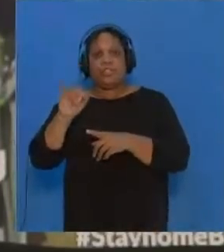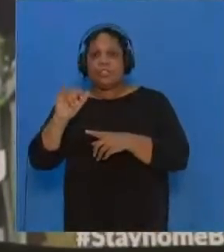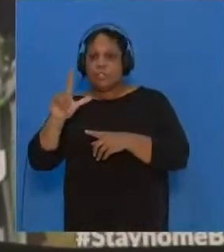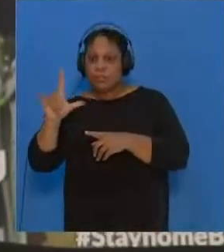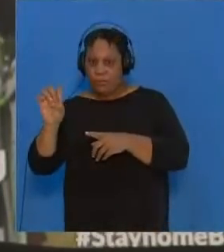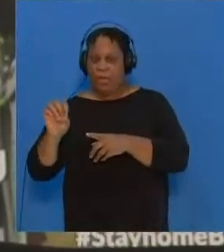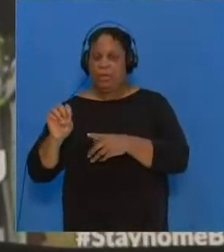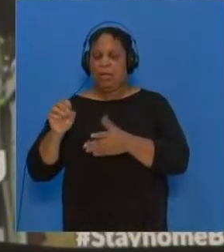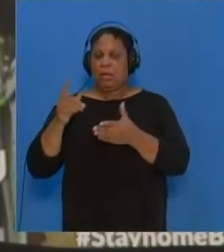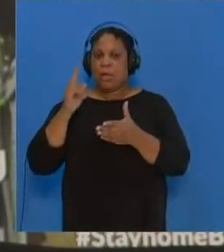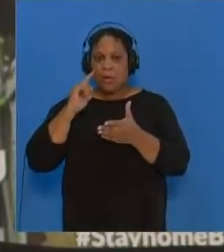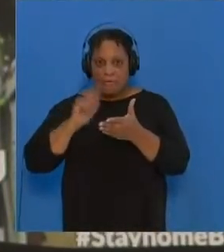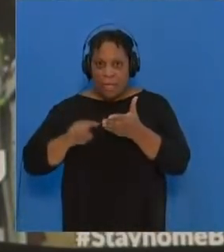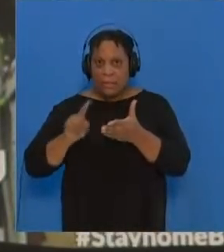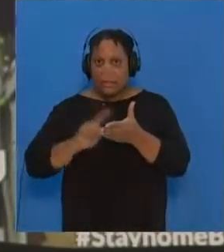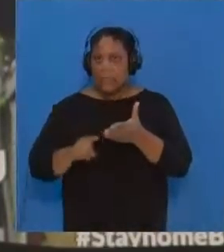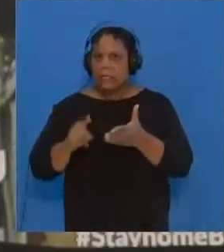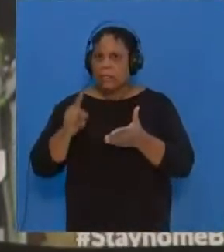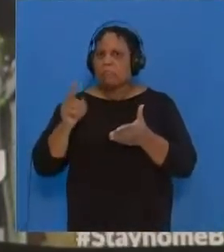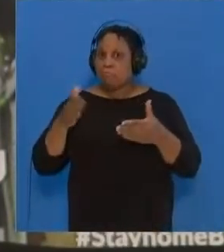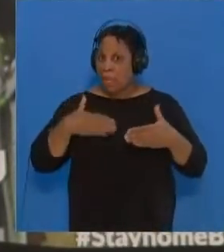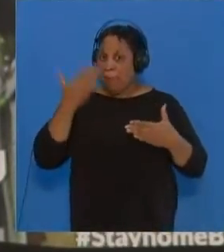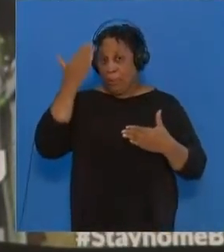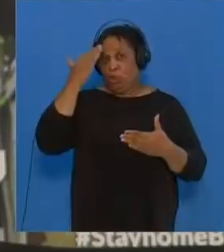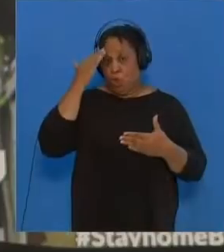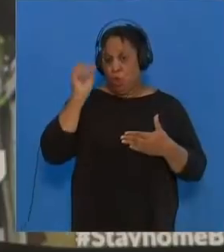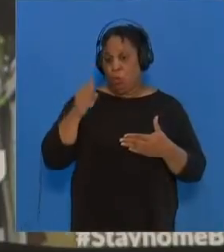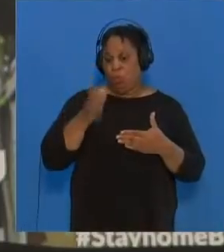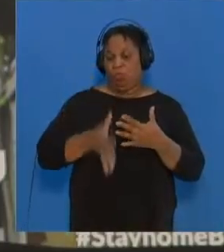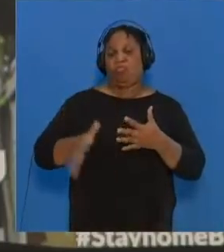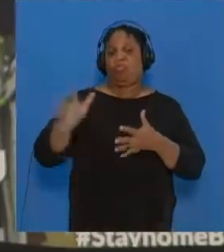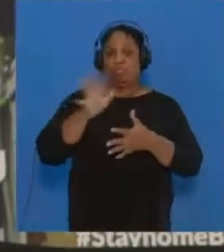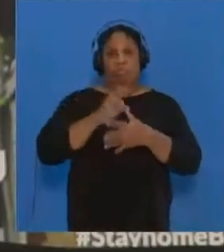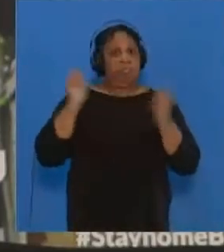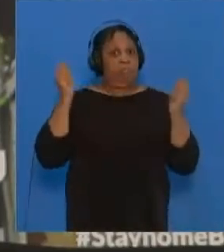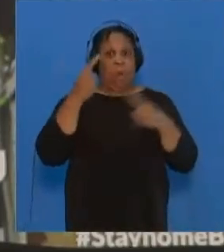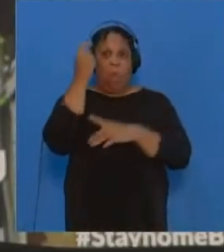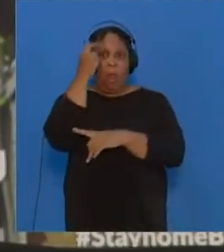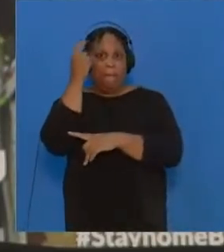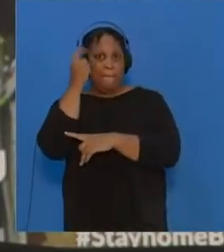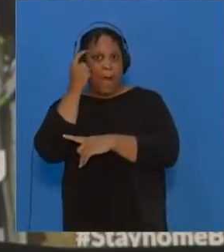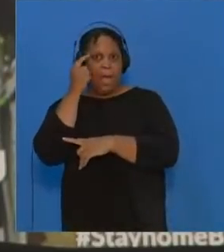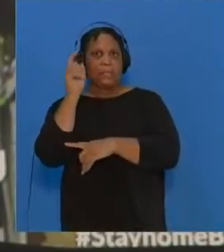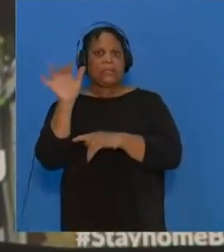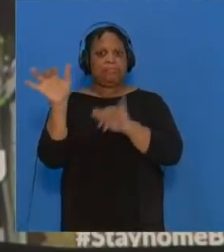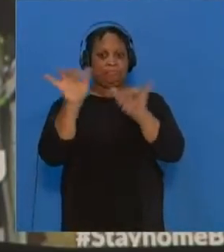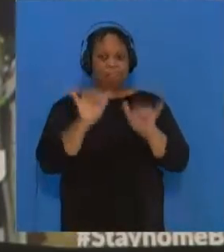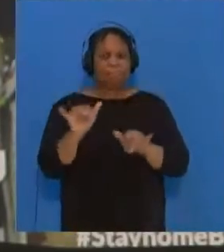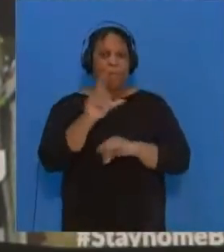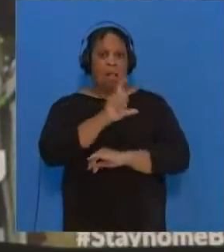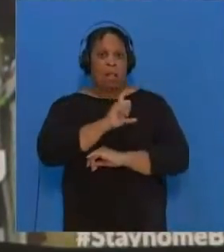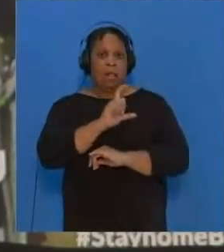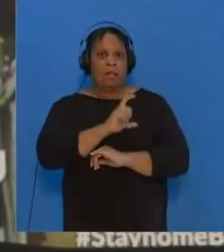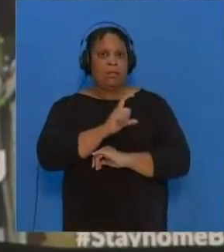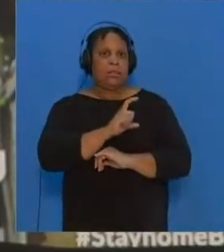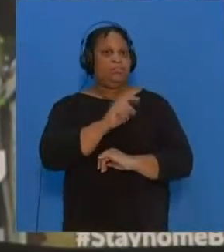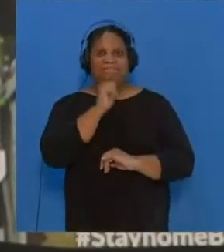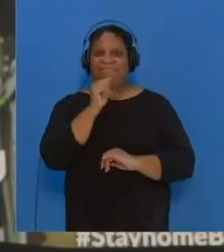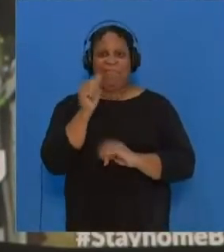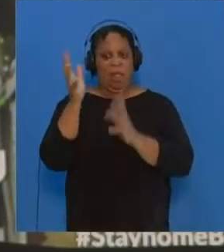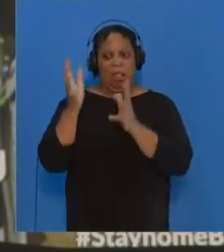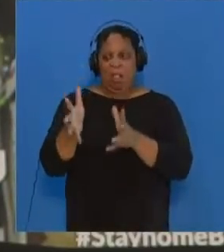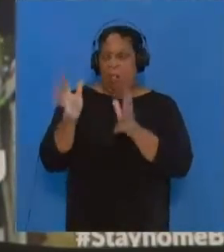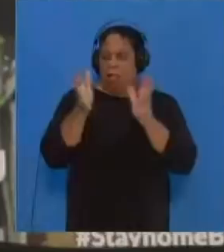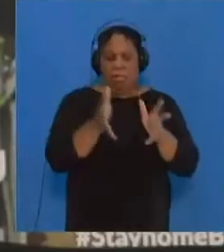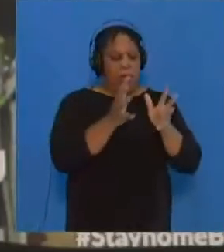happy to note that the investigation is paramount in all of our minds, and the Bermuda Police Service is leaving no stone unturned